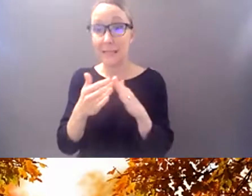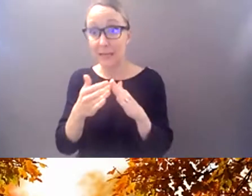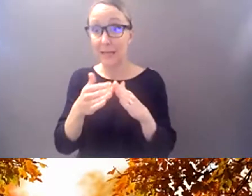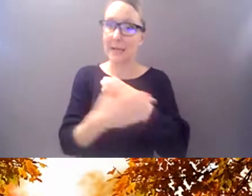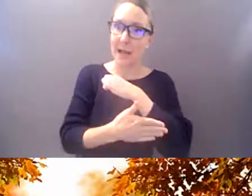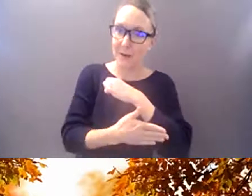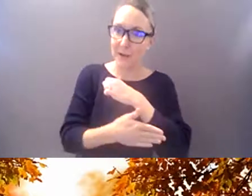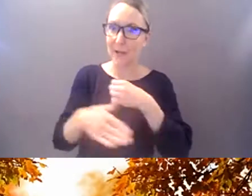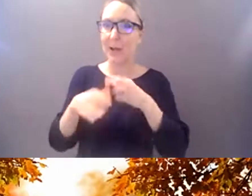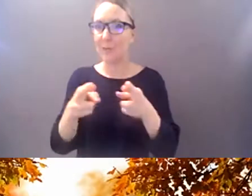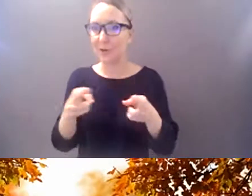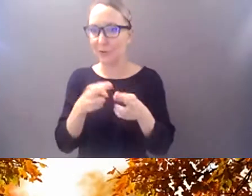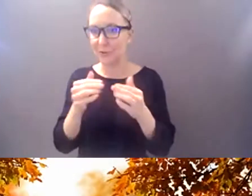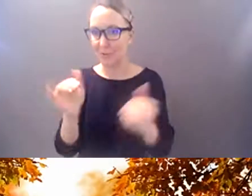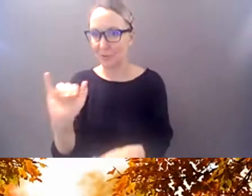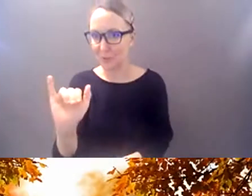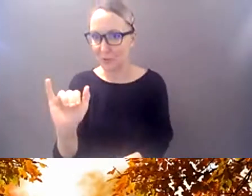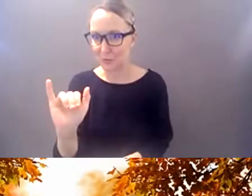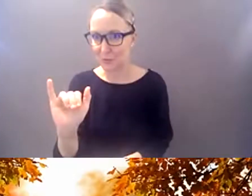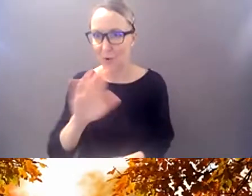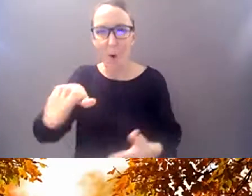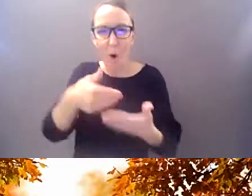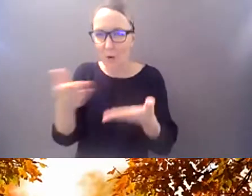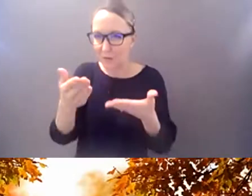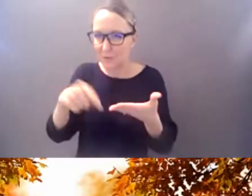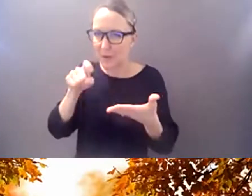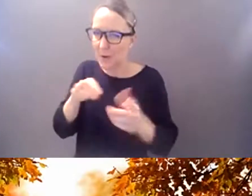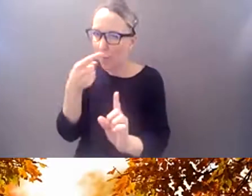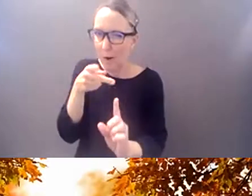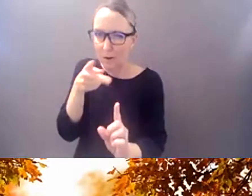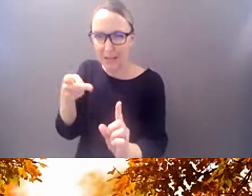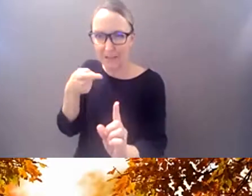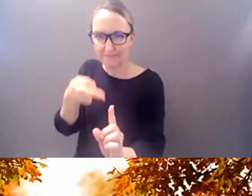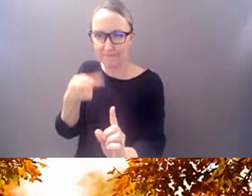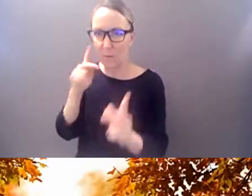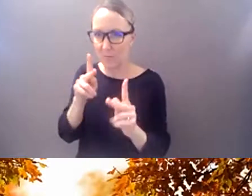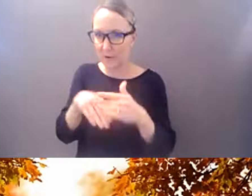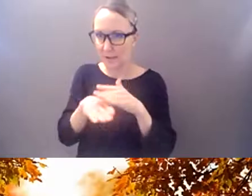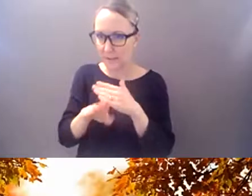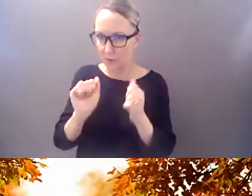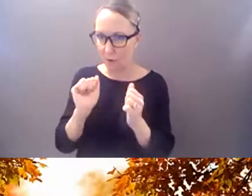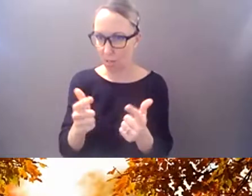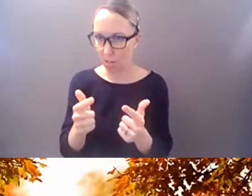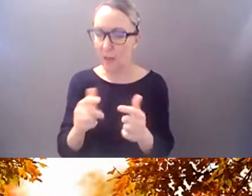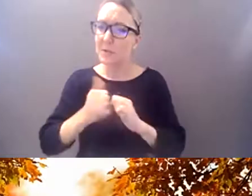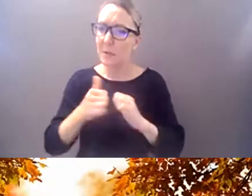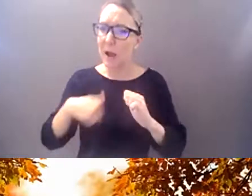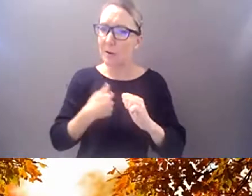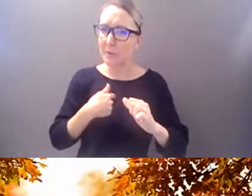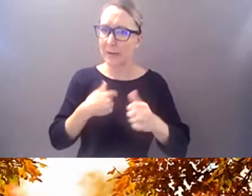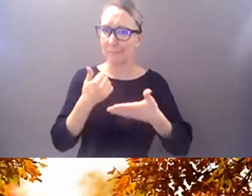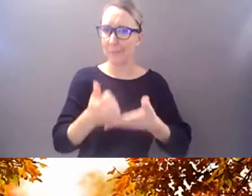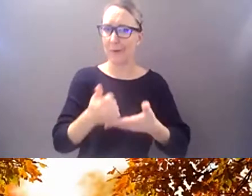and state levels. So the key question is how can we make these services more readily available and accessible to all